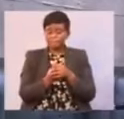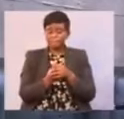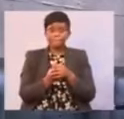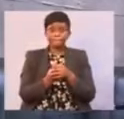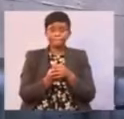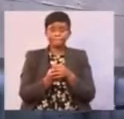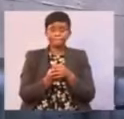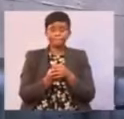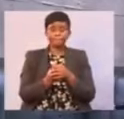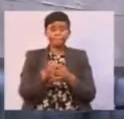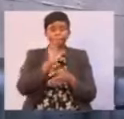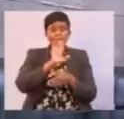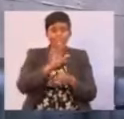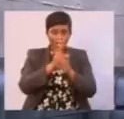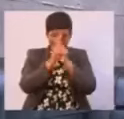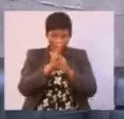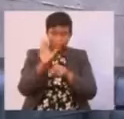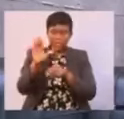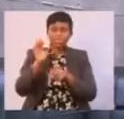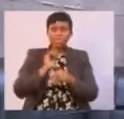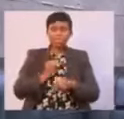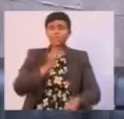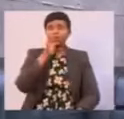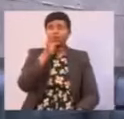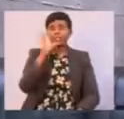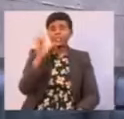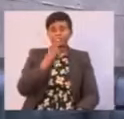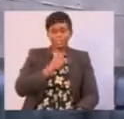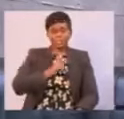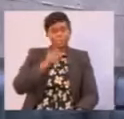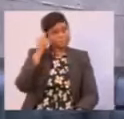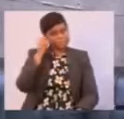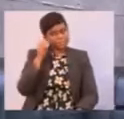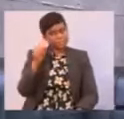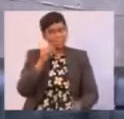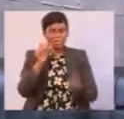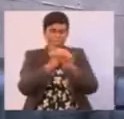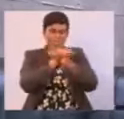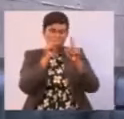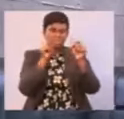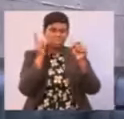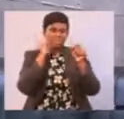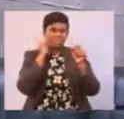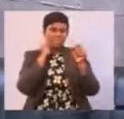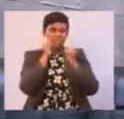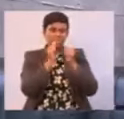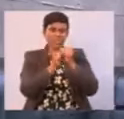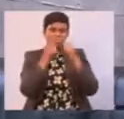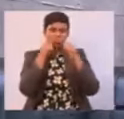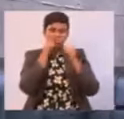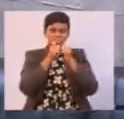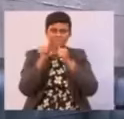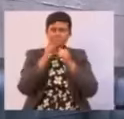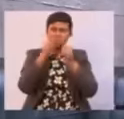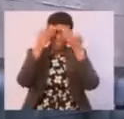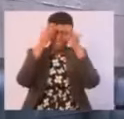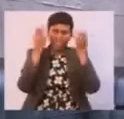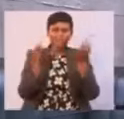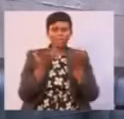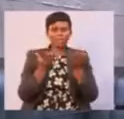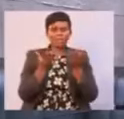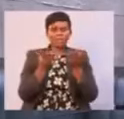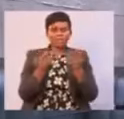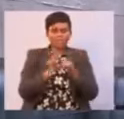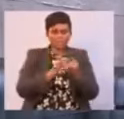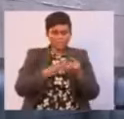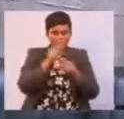Our honor is there, our mother is there. And I think she was also shocked to hear that pronouncement because she wasn't aware. She was receiving